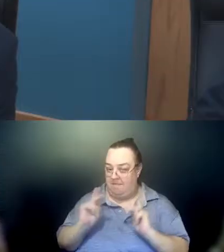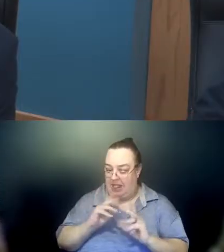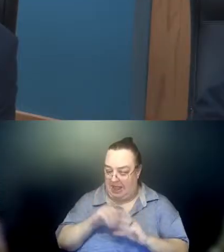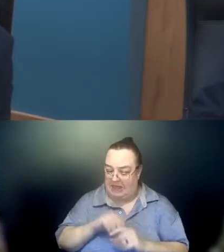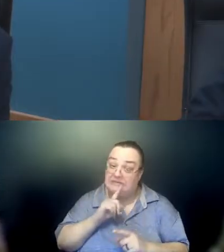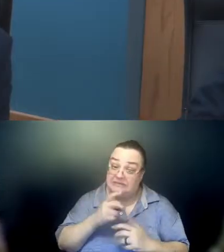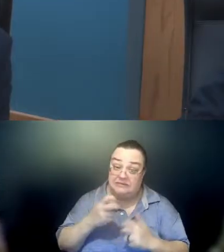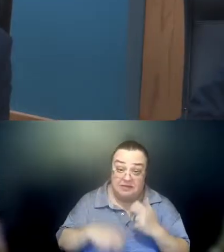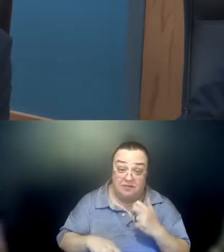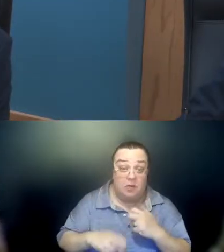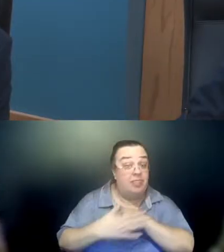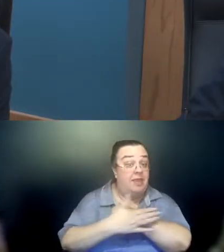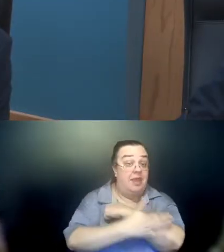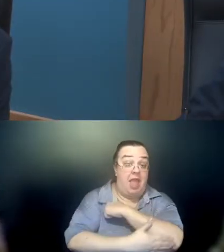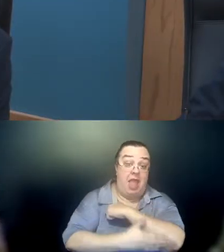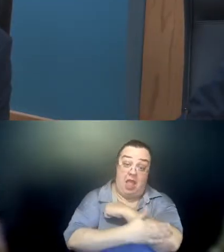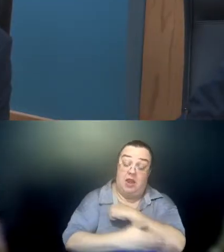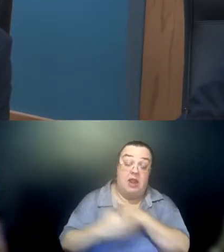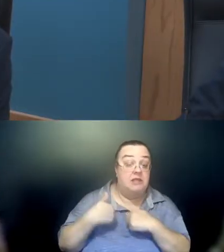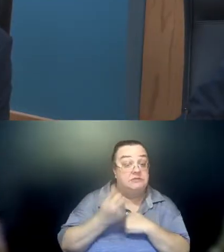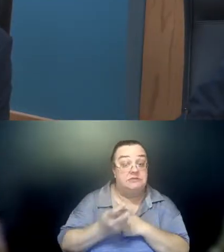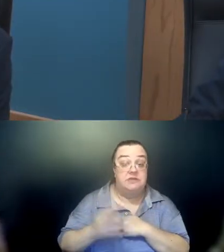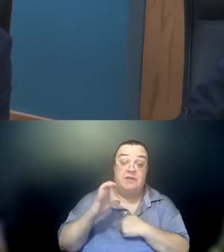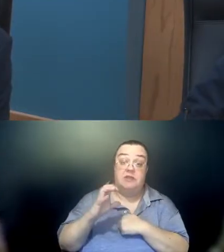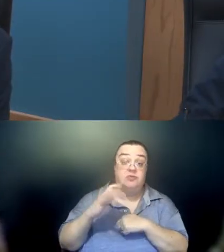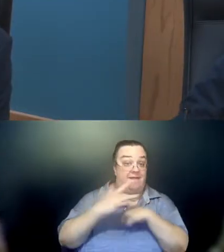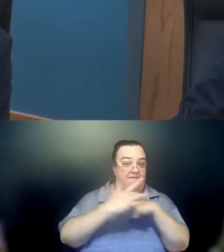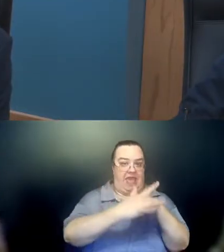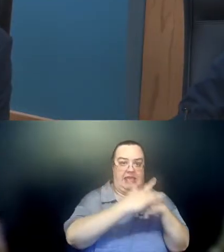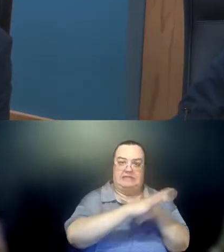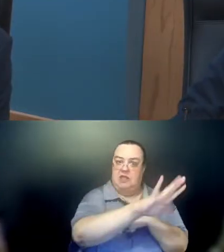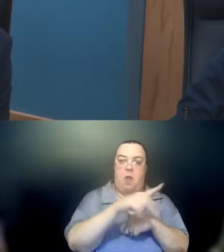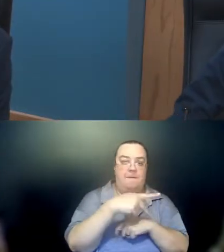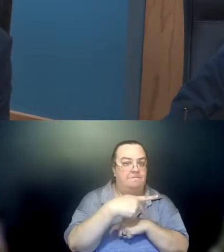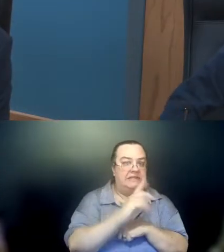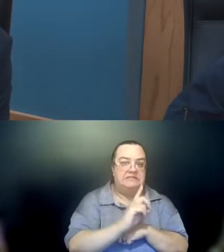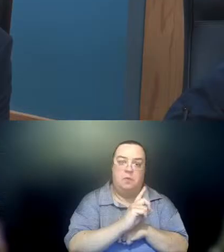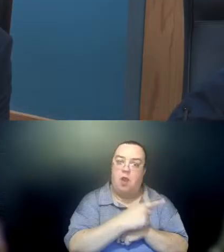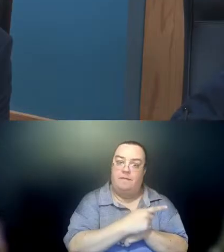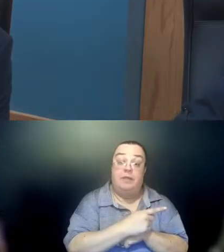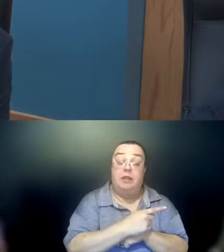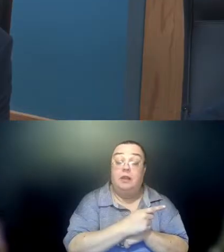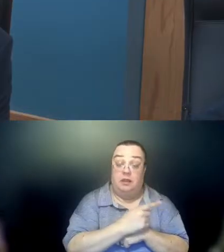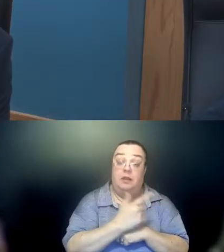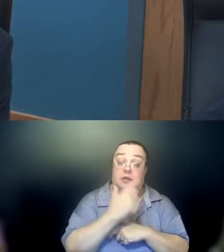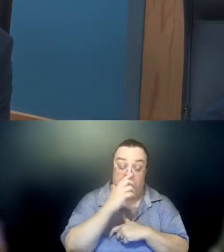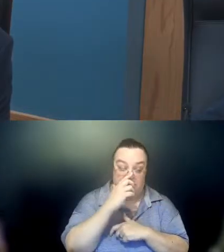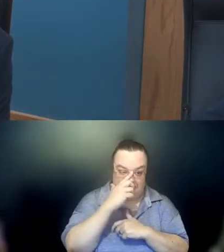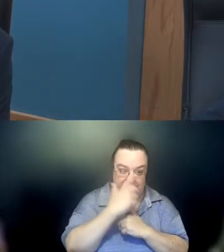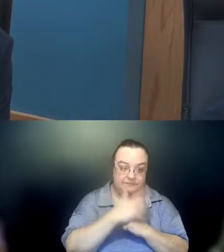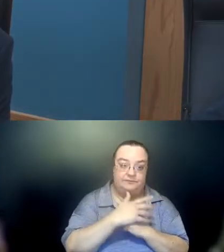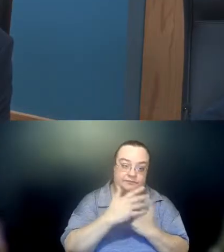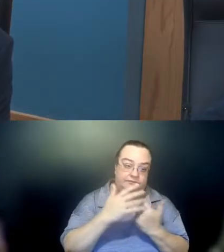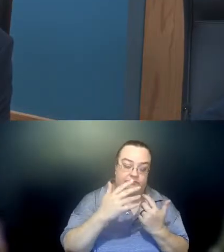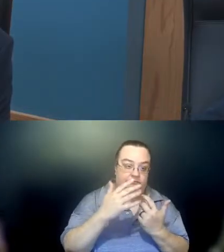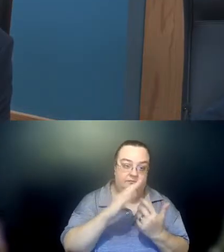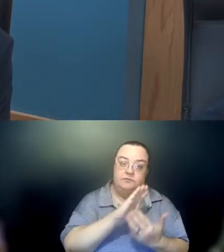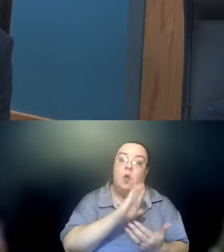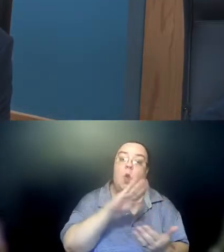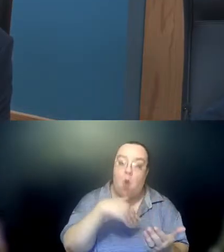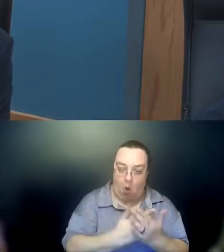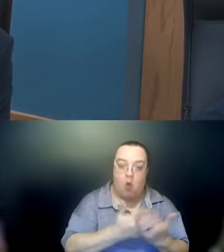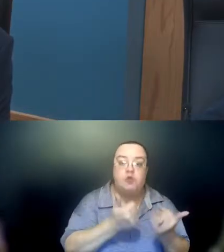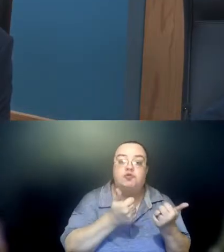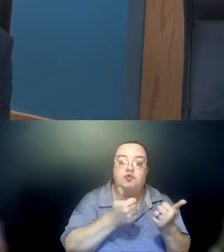has hundreds of vacancies in their police department, right? And so they're all trying to